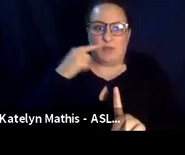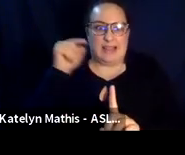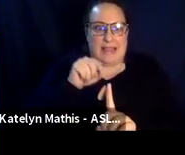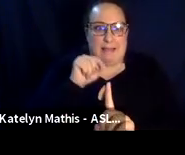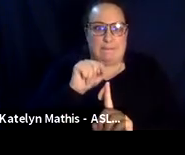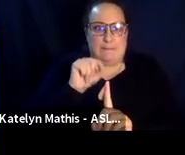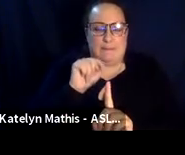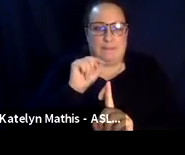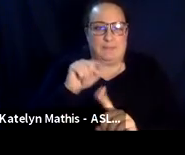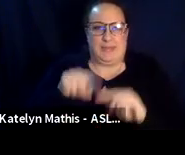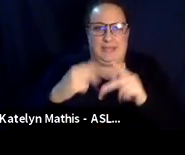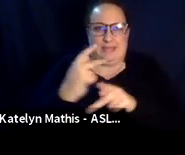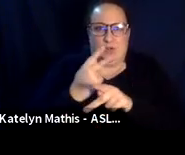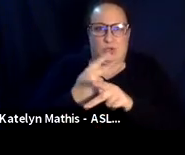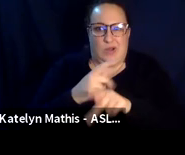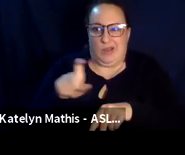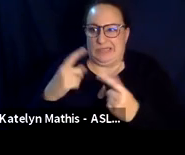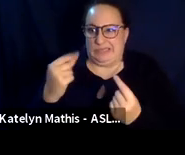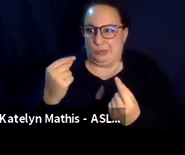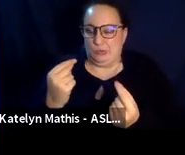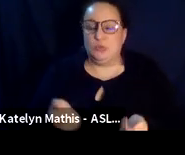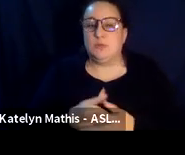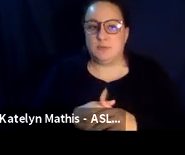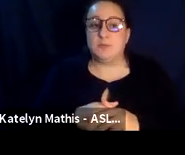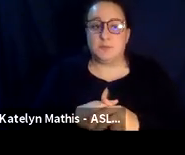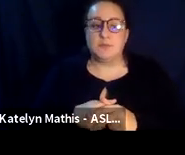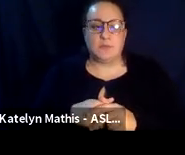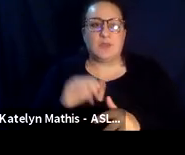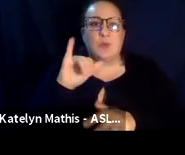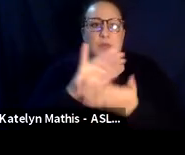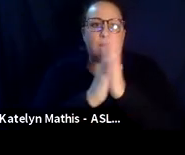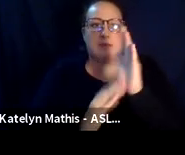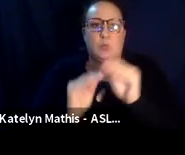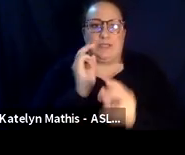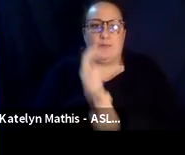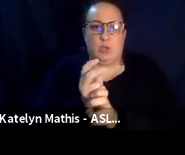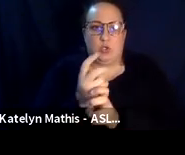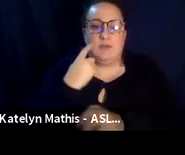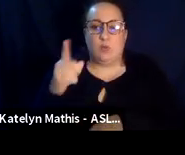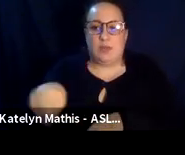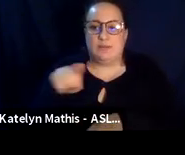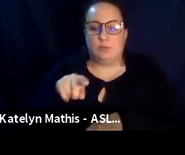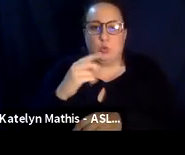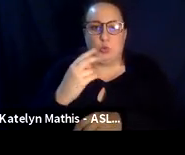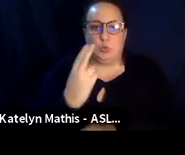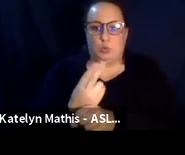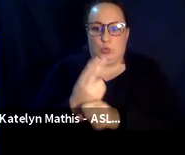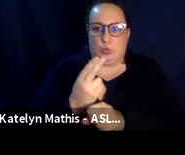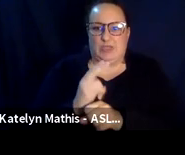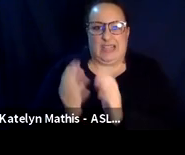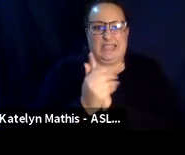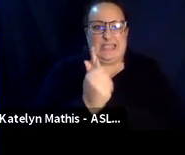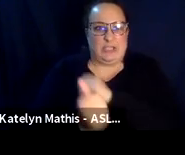can't figure out what they need to do. So it makes it more difficult for them to access those skills. But even